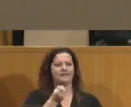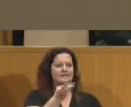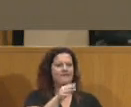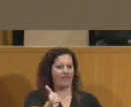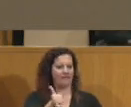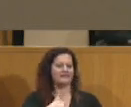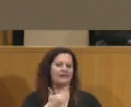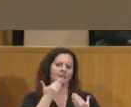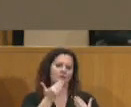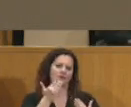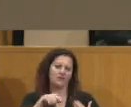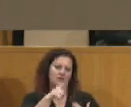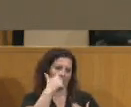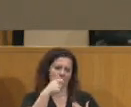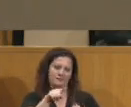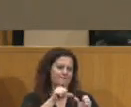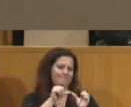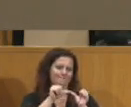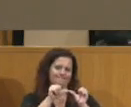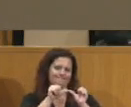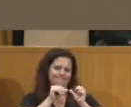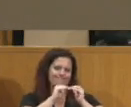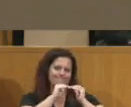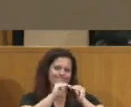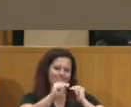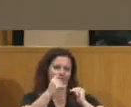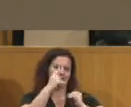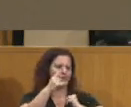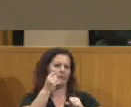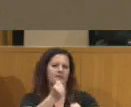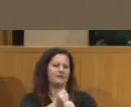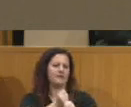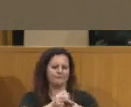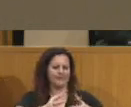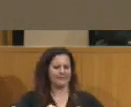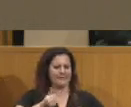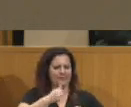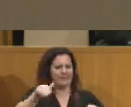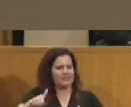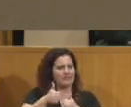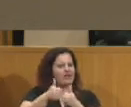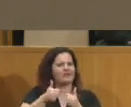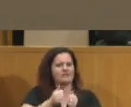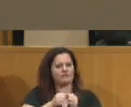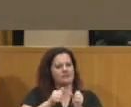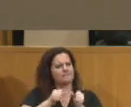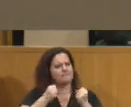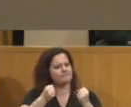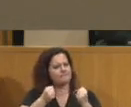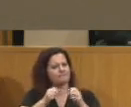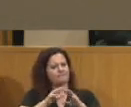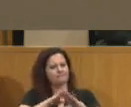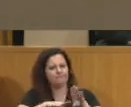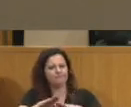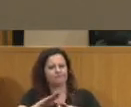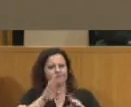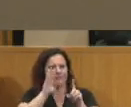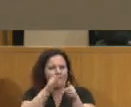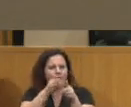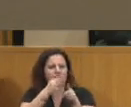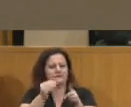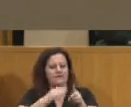Good evening. So, as my new colleague just mentioned, I'm also humbled and